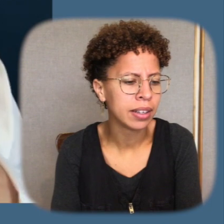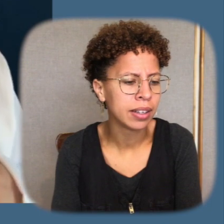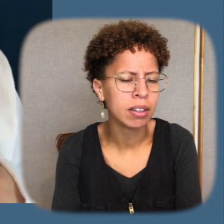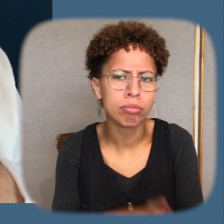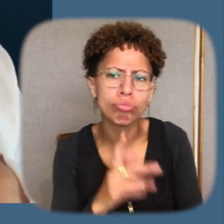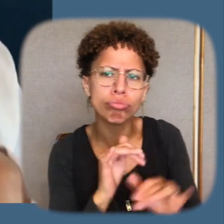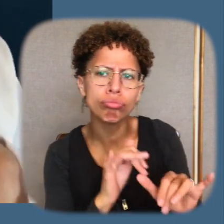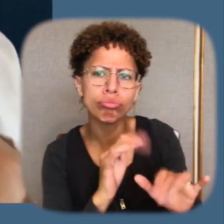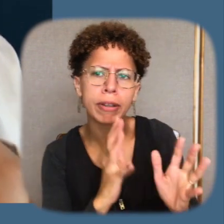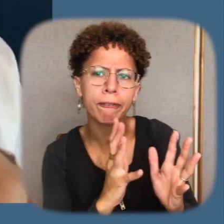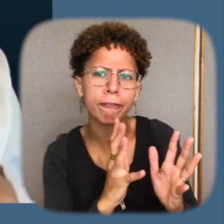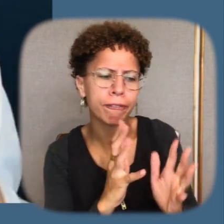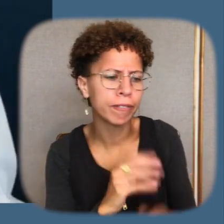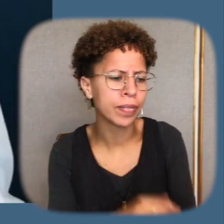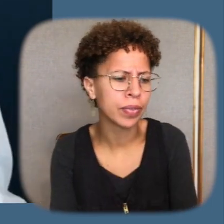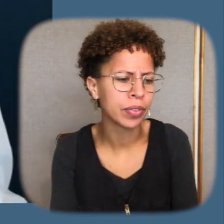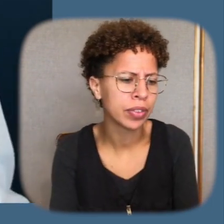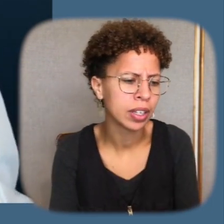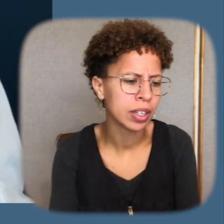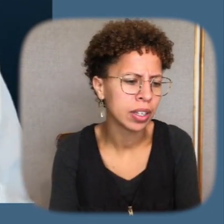You can keep it on your coat.